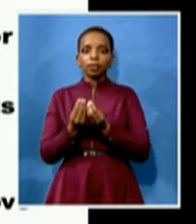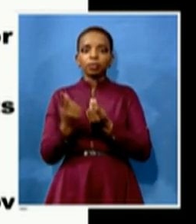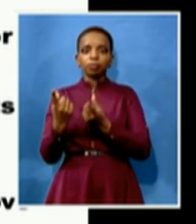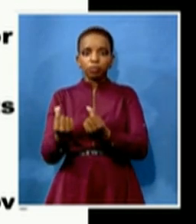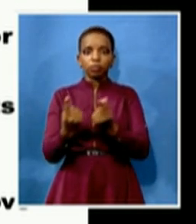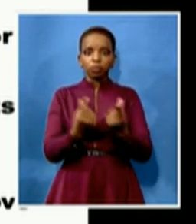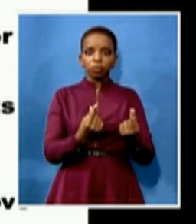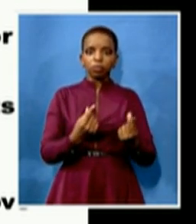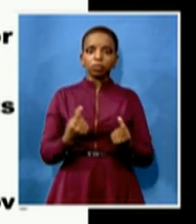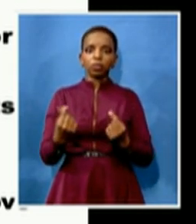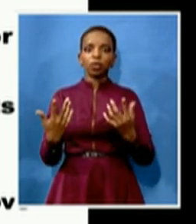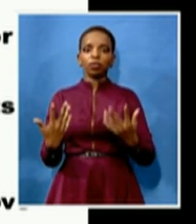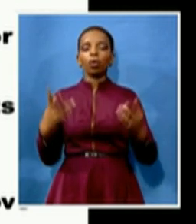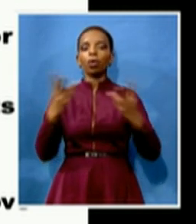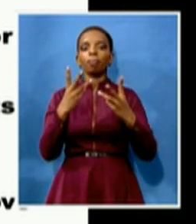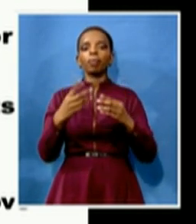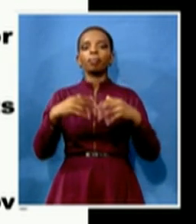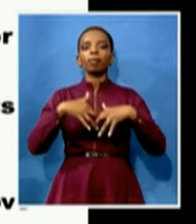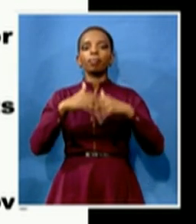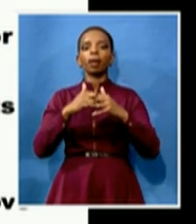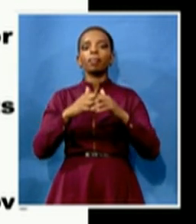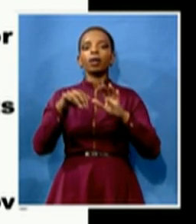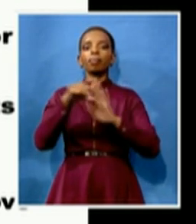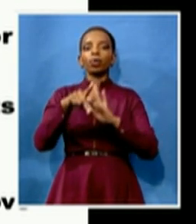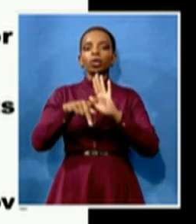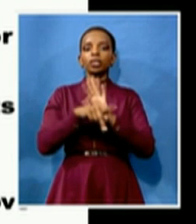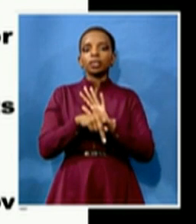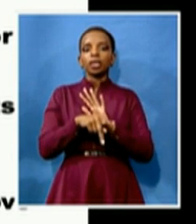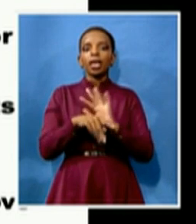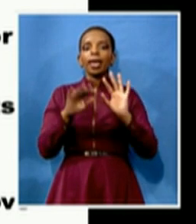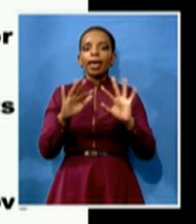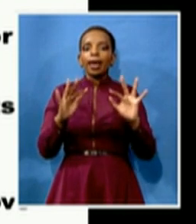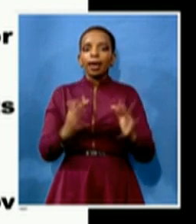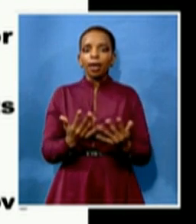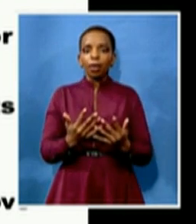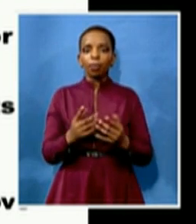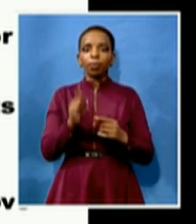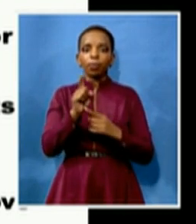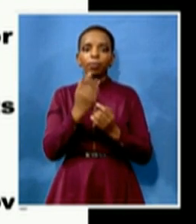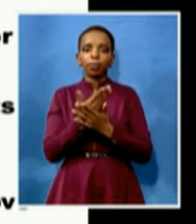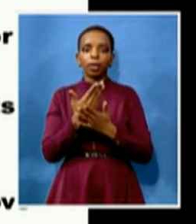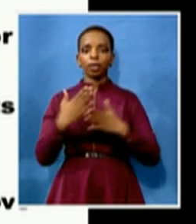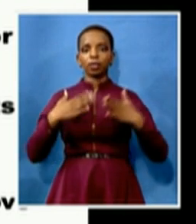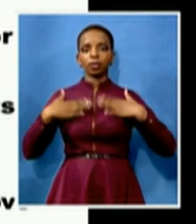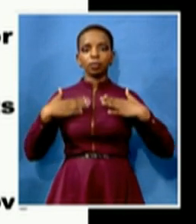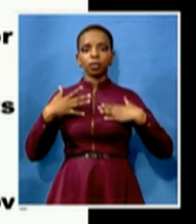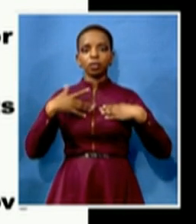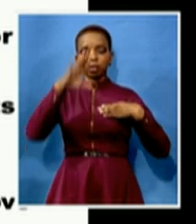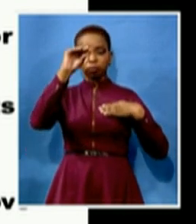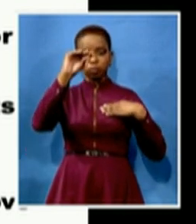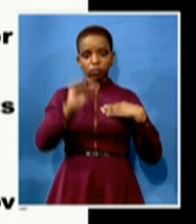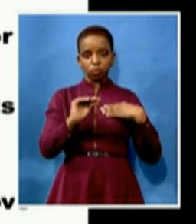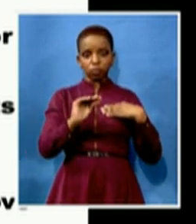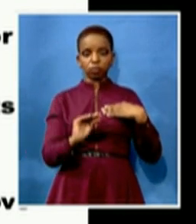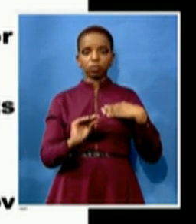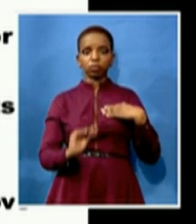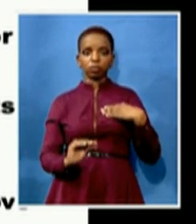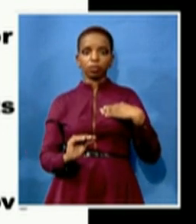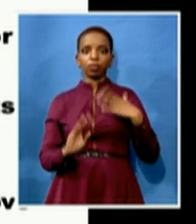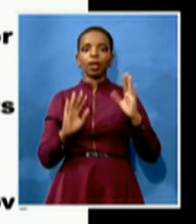how an administrative unit can move from one level to the other. And we've used Gauteng as a showcase. We're